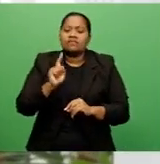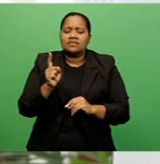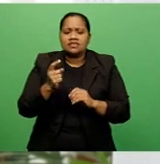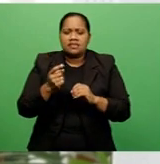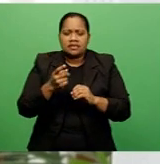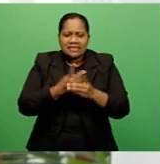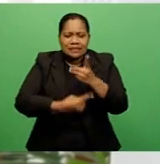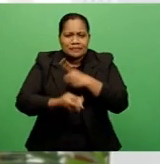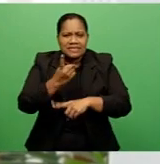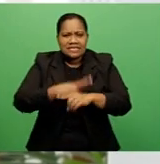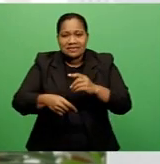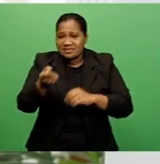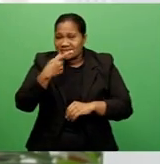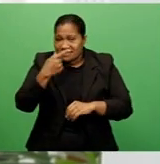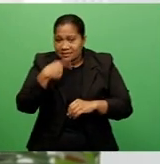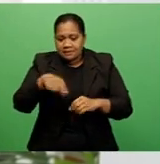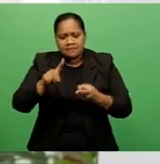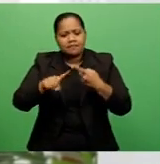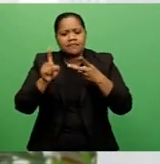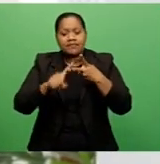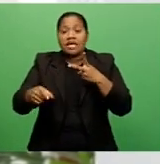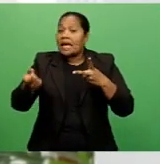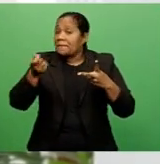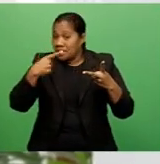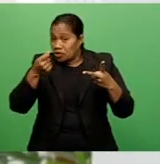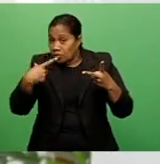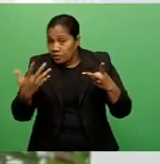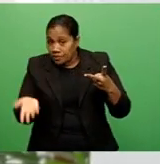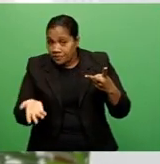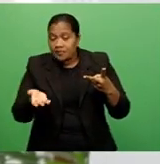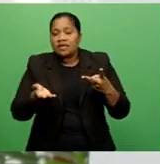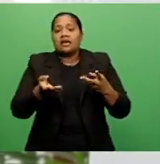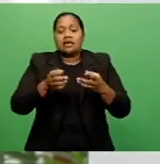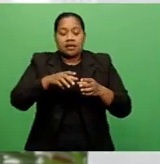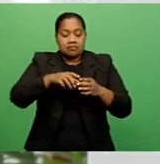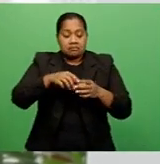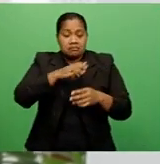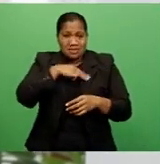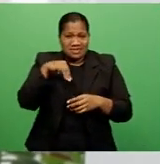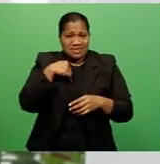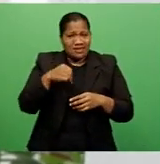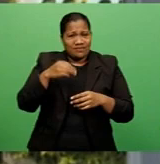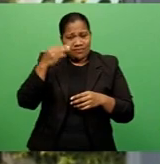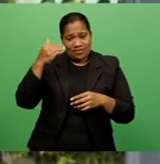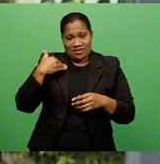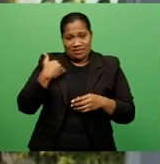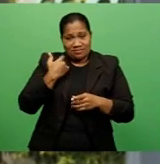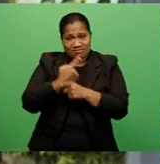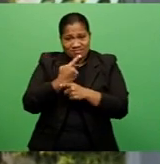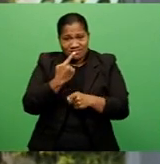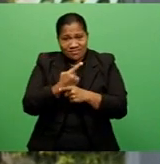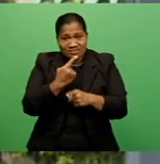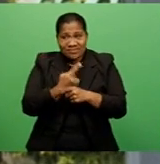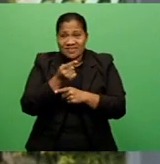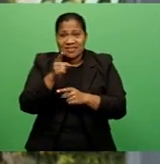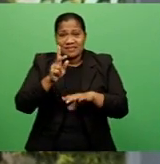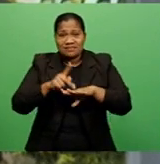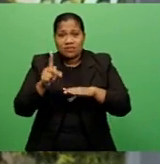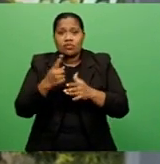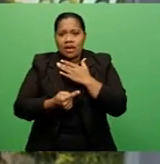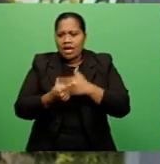Panadols. One individual just sent me while the Minister for Health was speaking that his wife